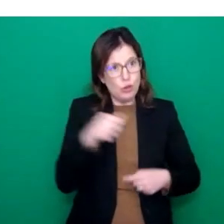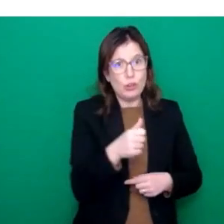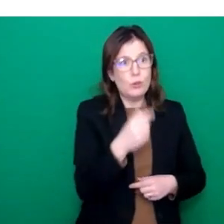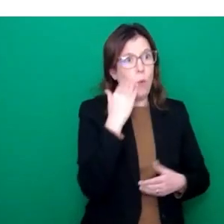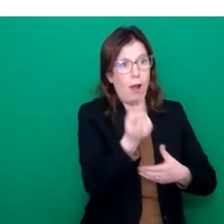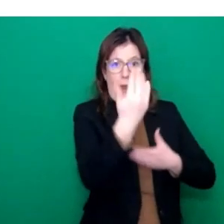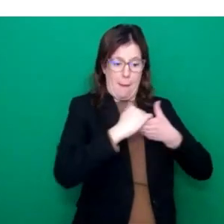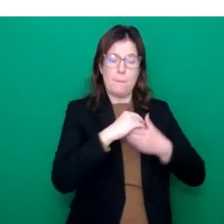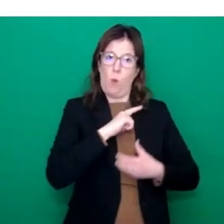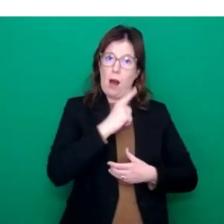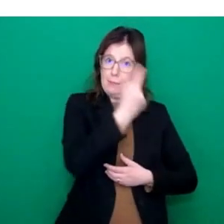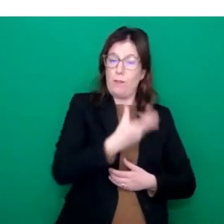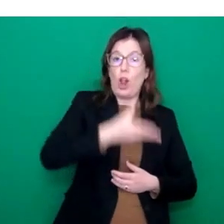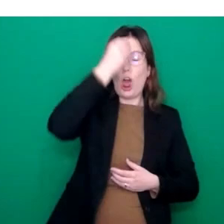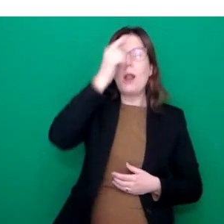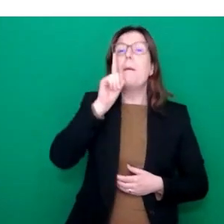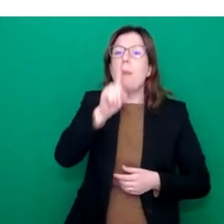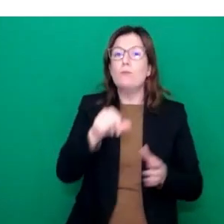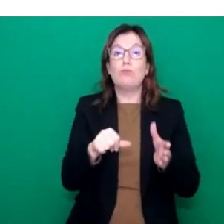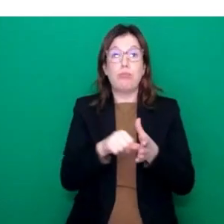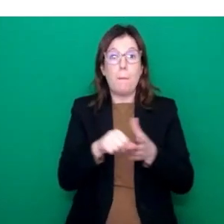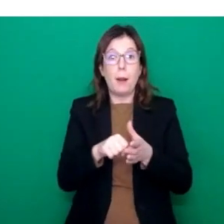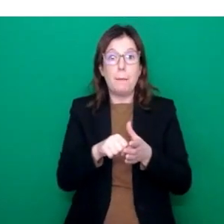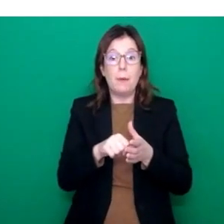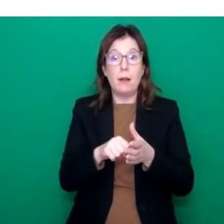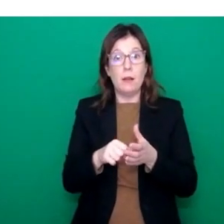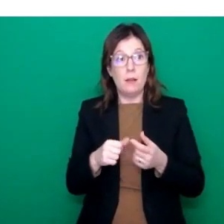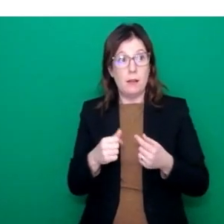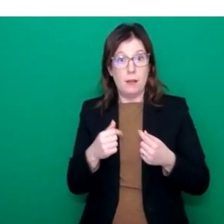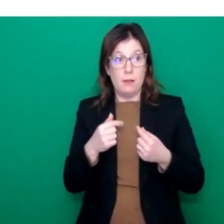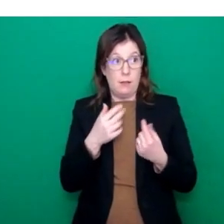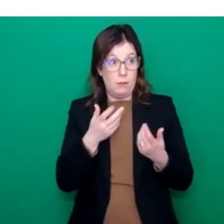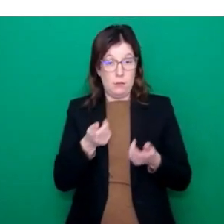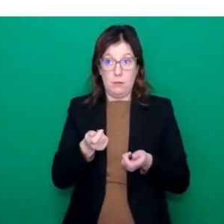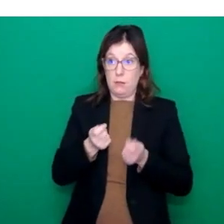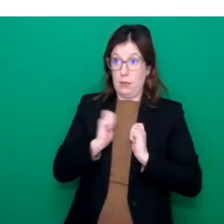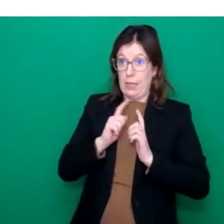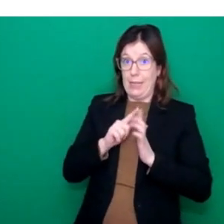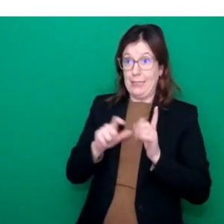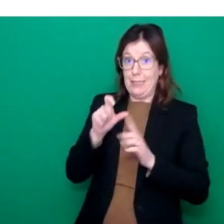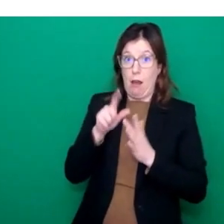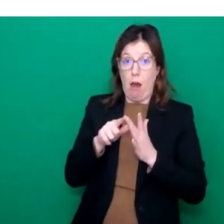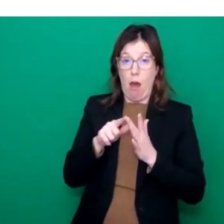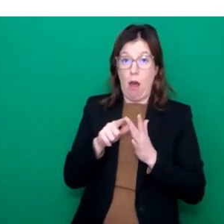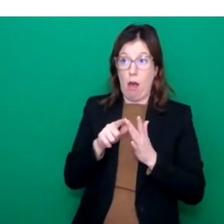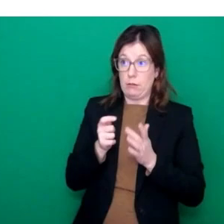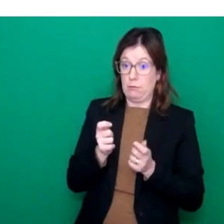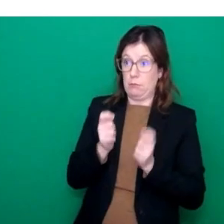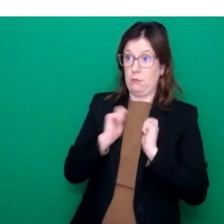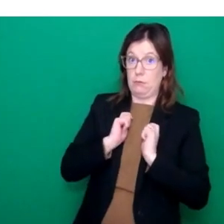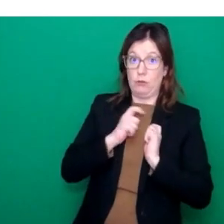learn. But I think the danger is when people are taking on roles, specifically because EDI has become a bit of a